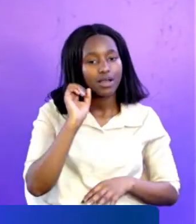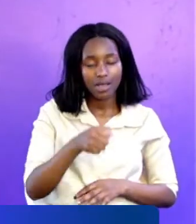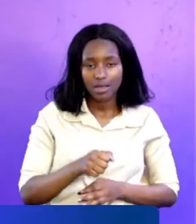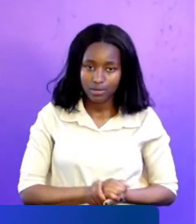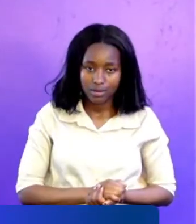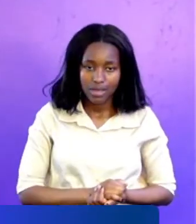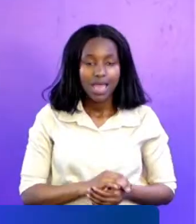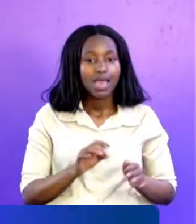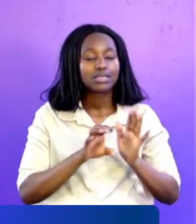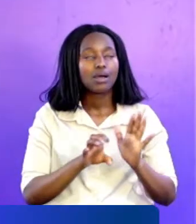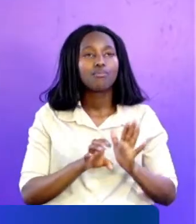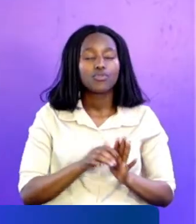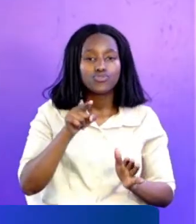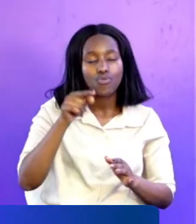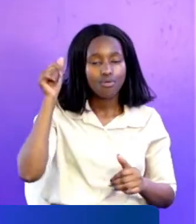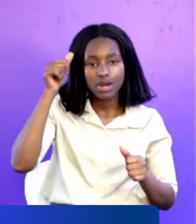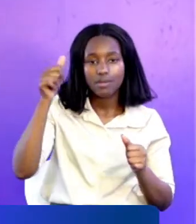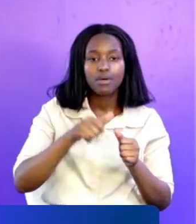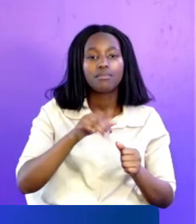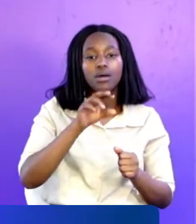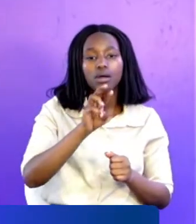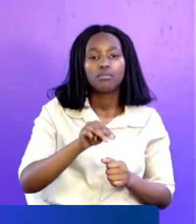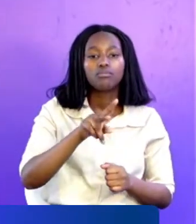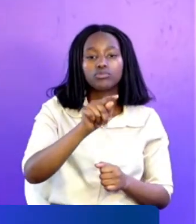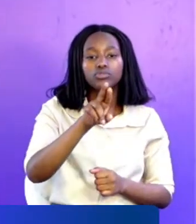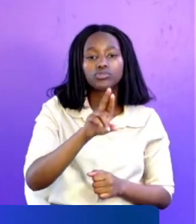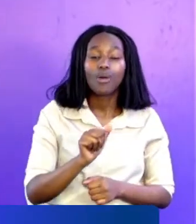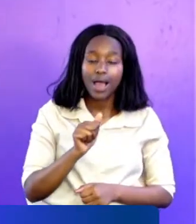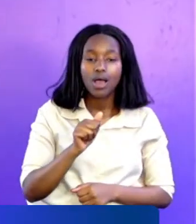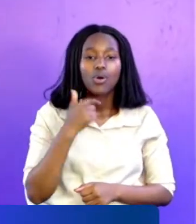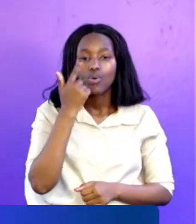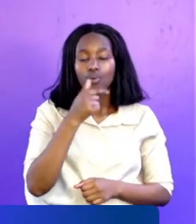was doing in Machakos? See, Machakos was the best county. Go there.